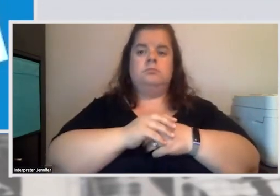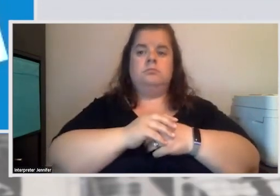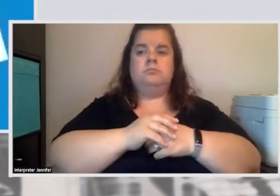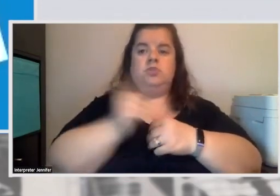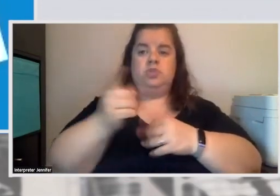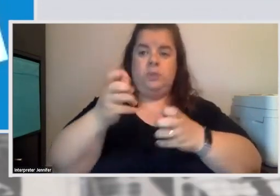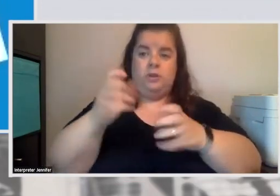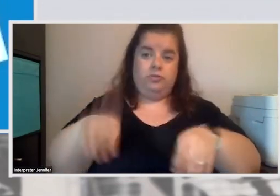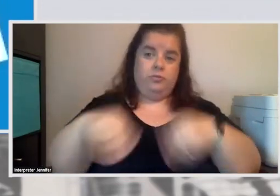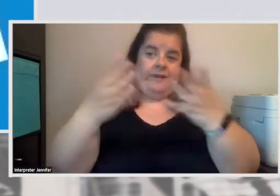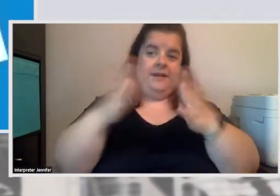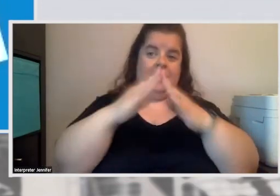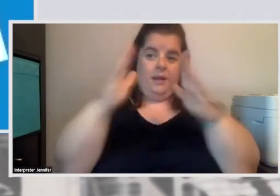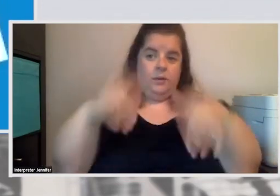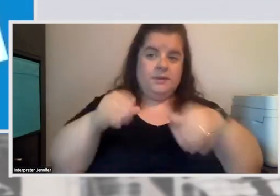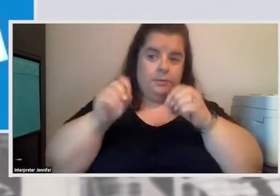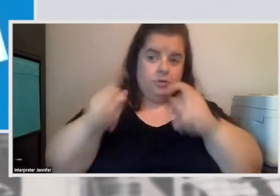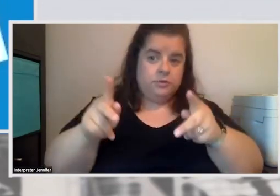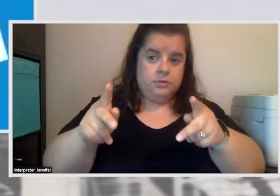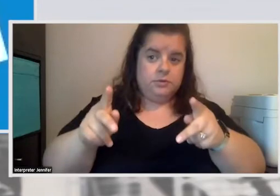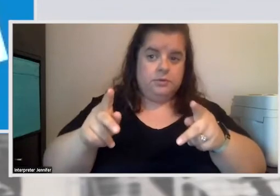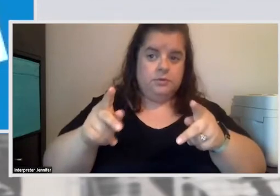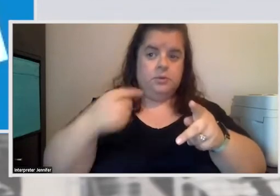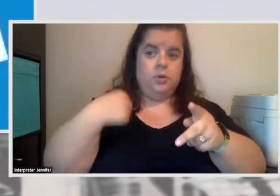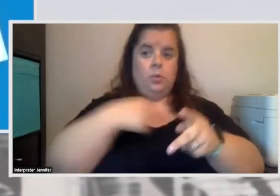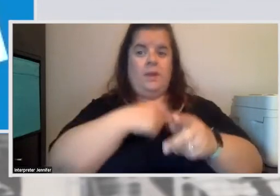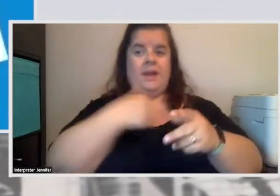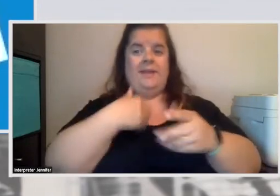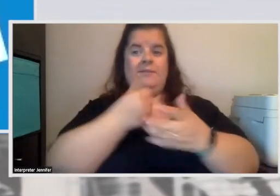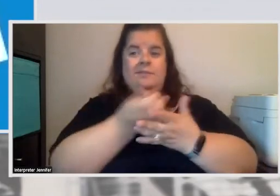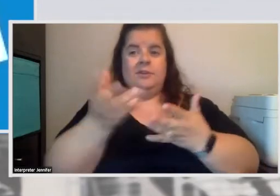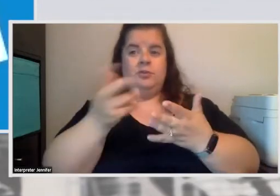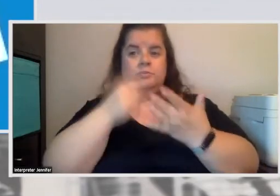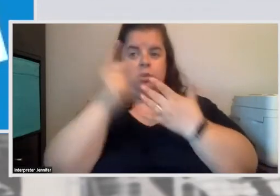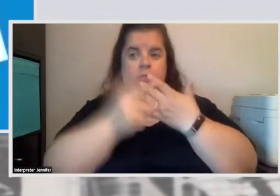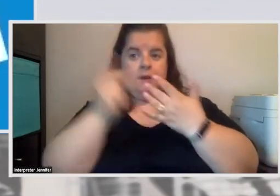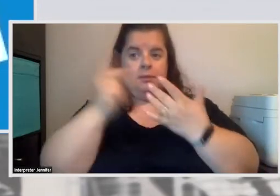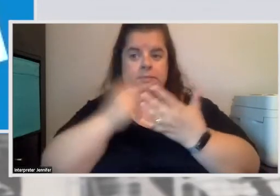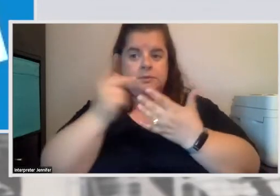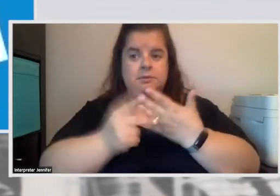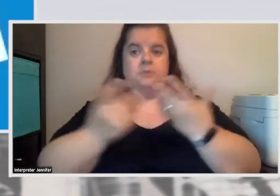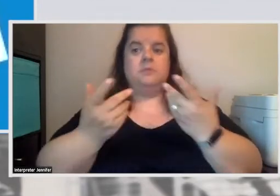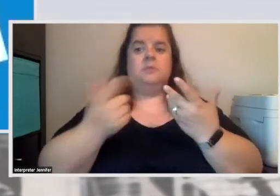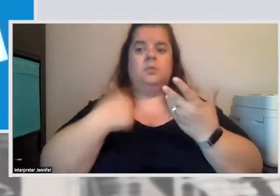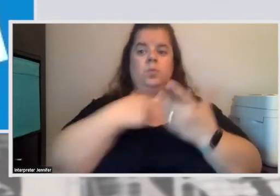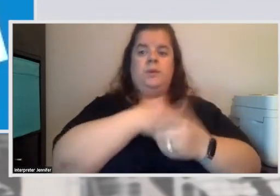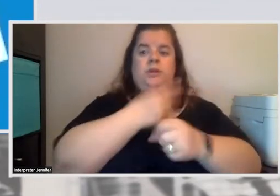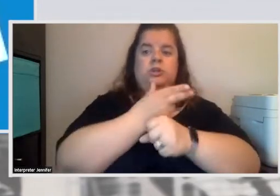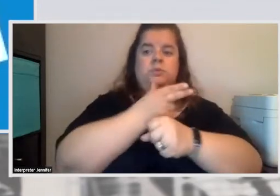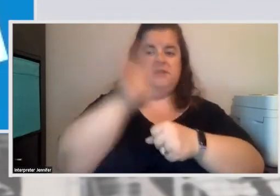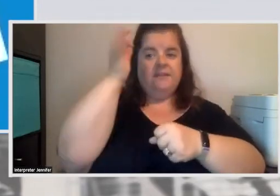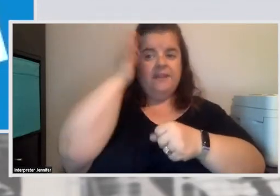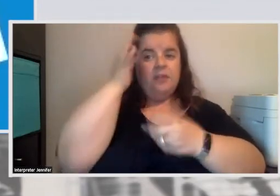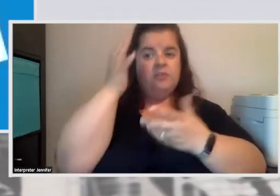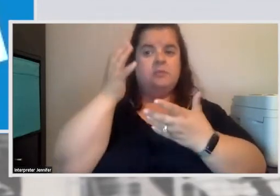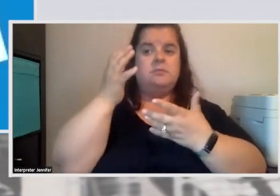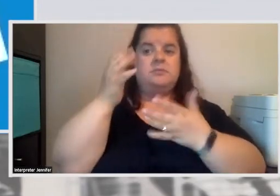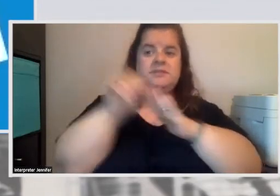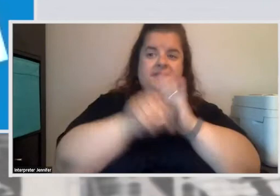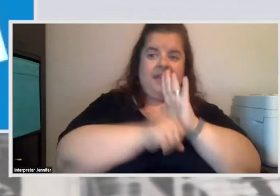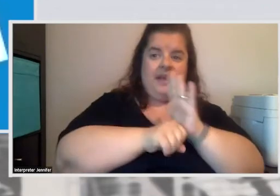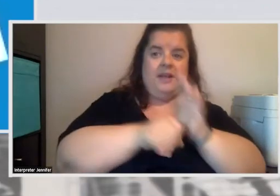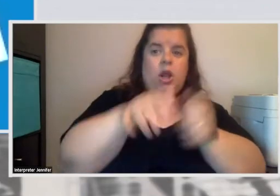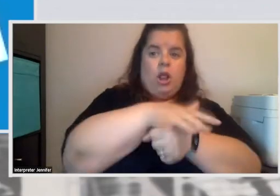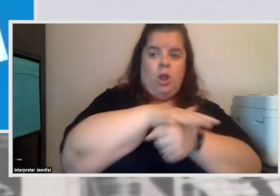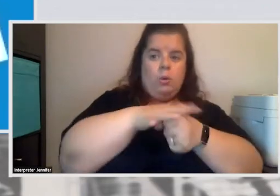these housing opportunities, we operate a handful of programs, and we utilize federal, state, and local funding sources to do